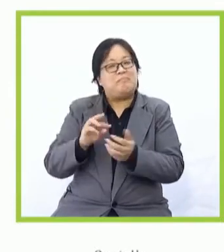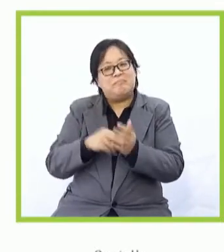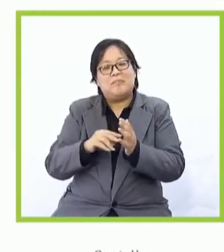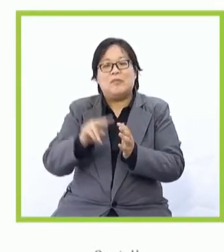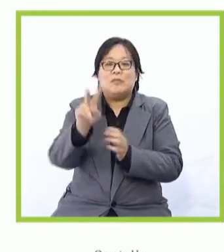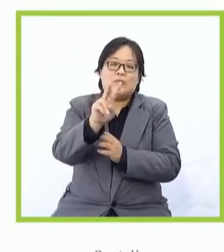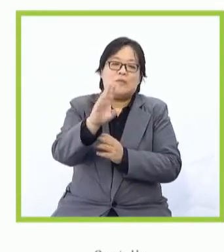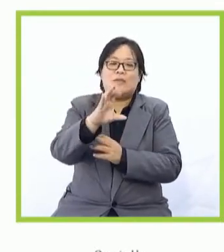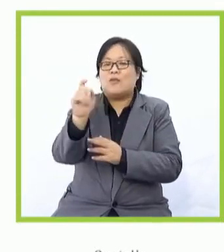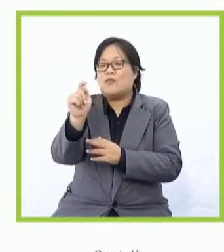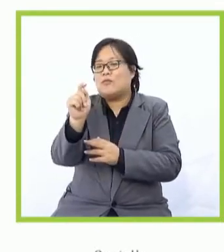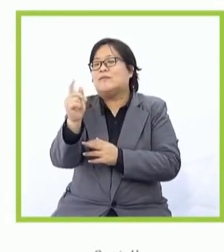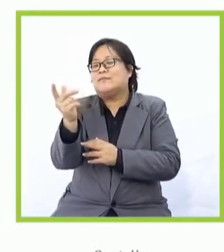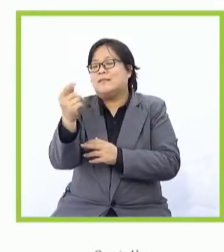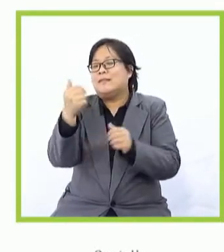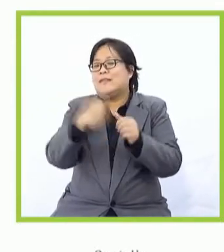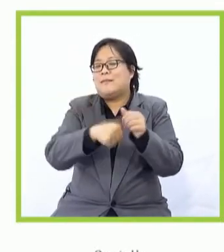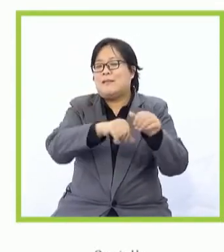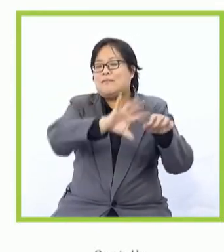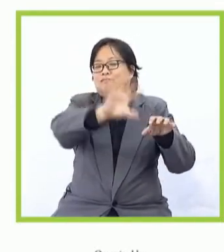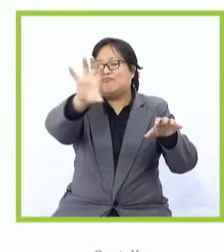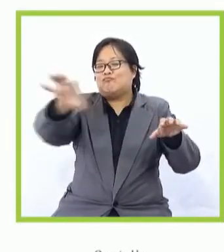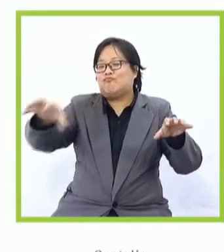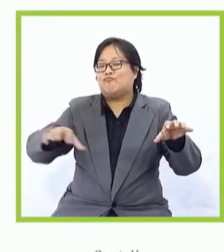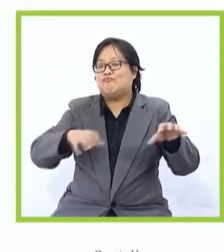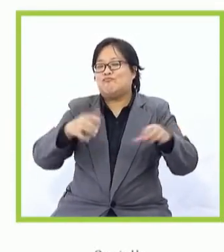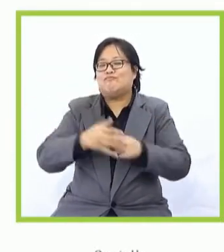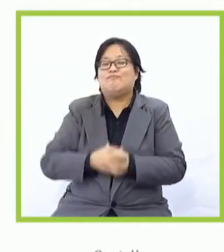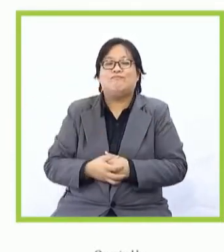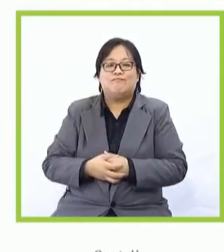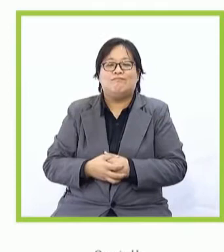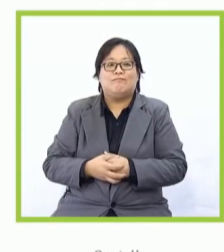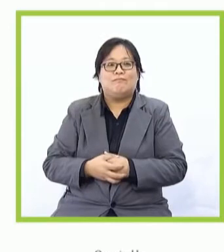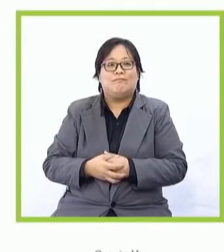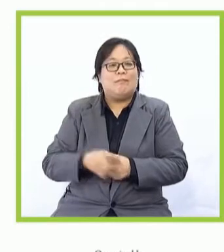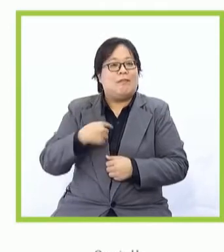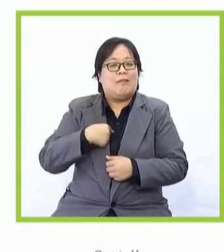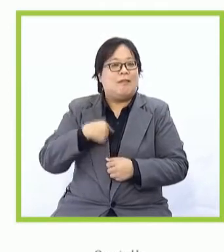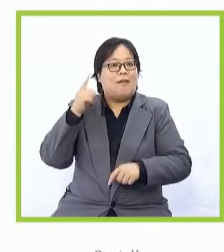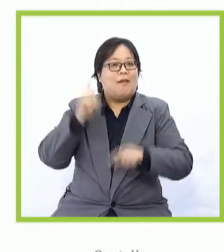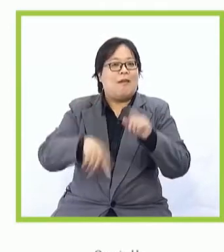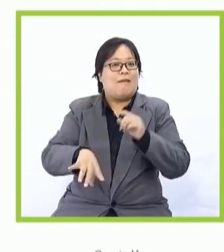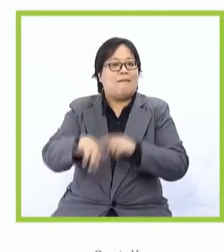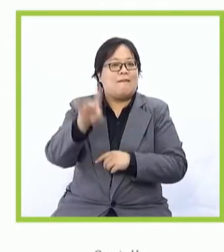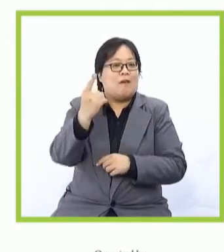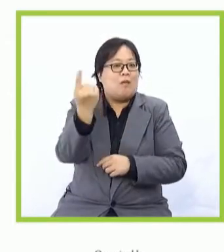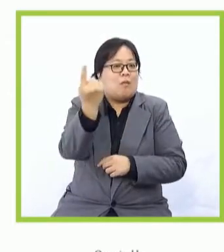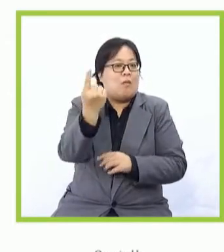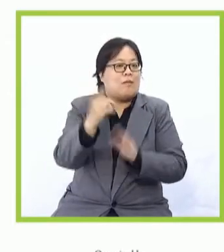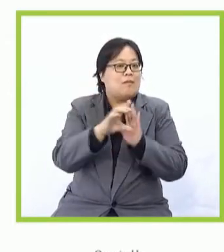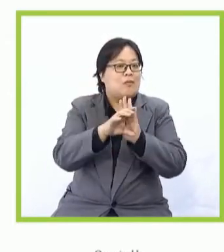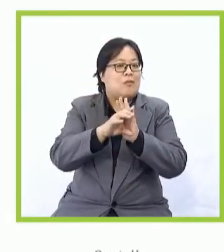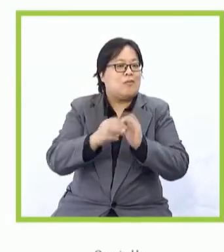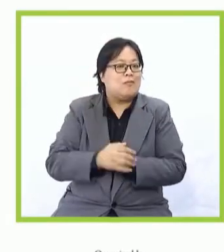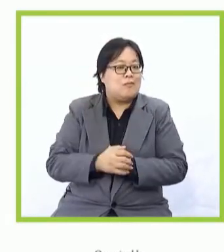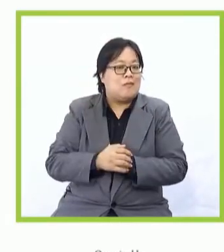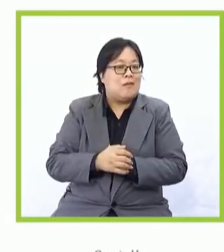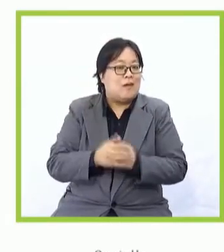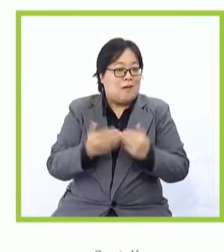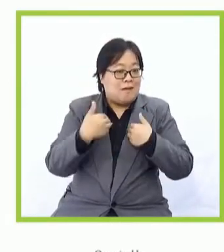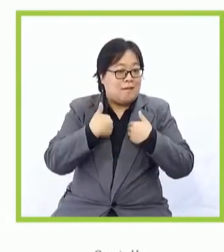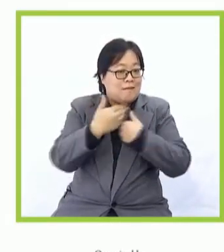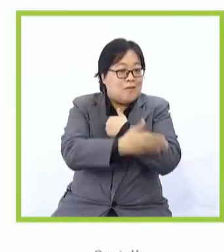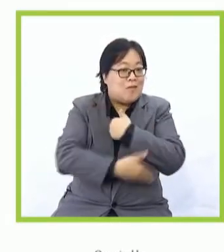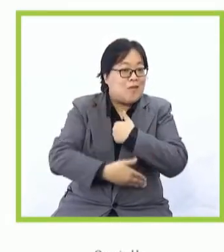across every continent. I can't find a single example where any country